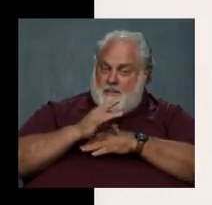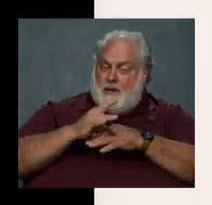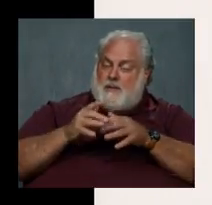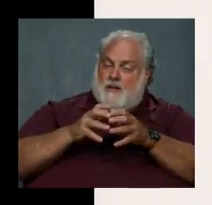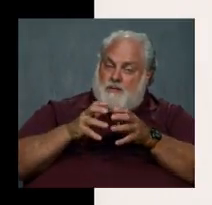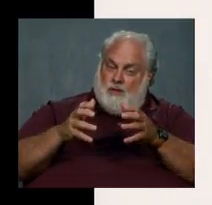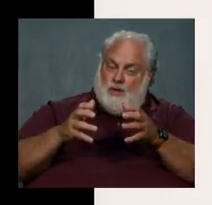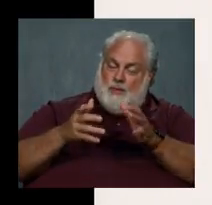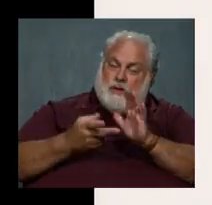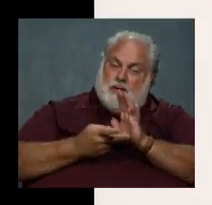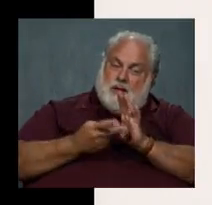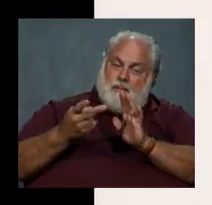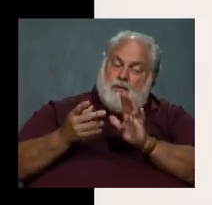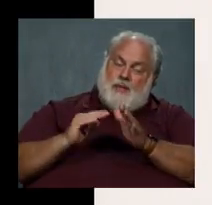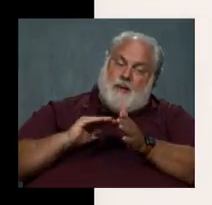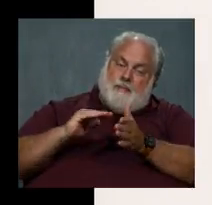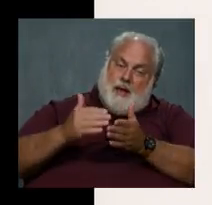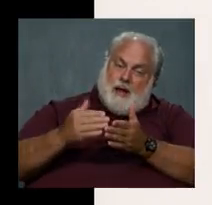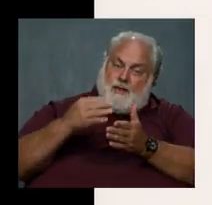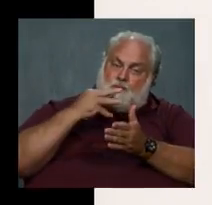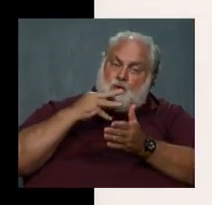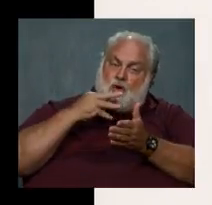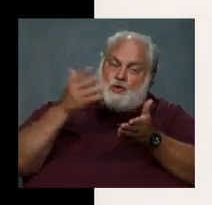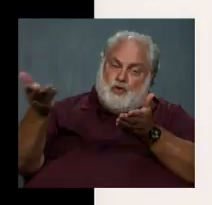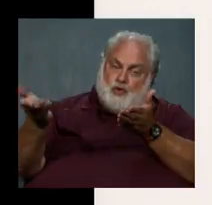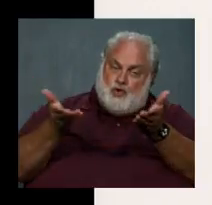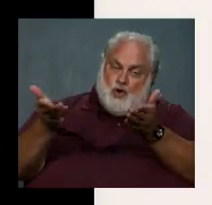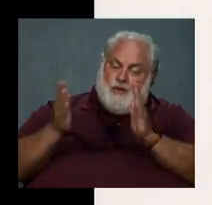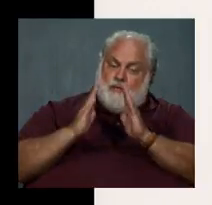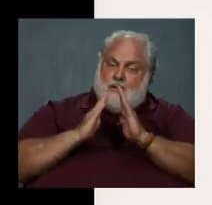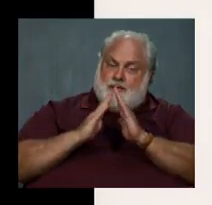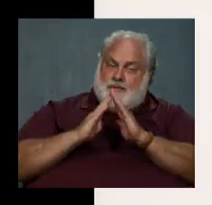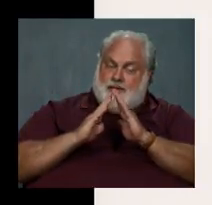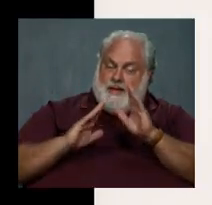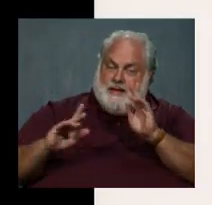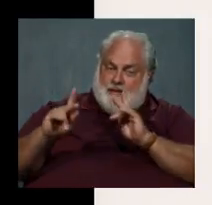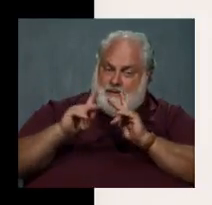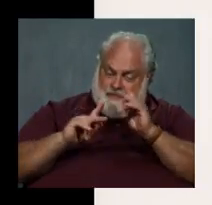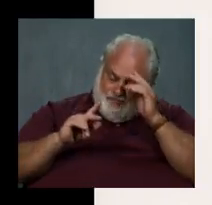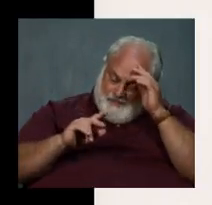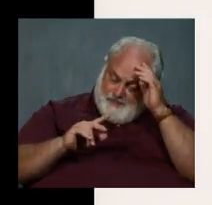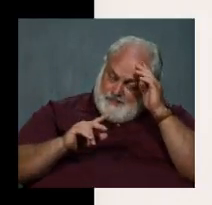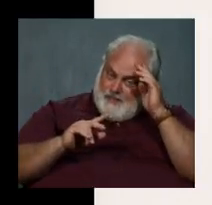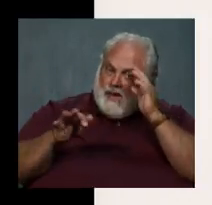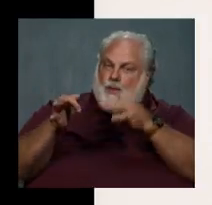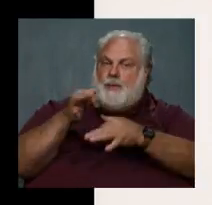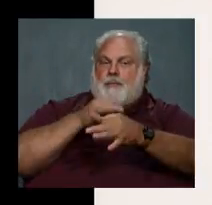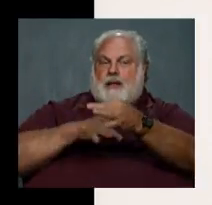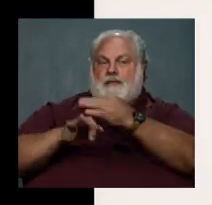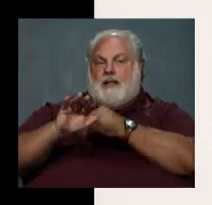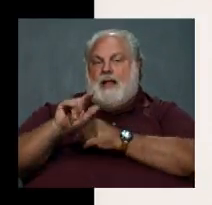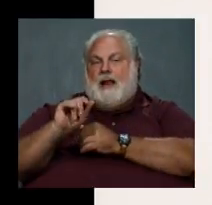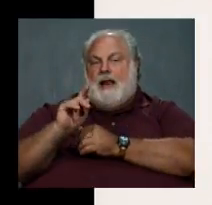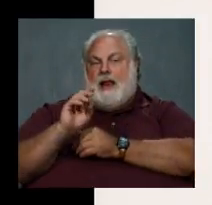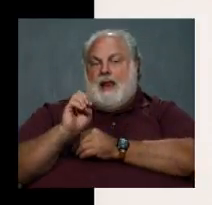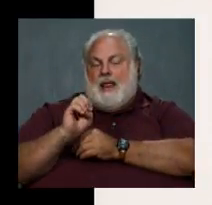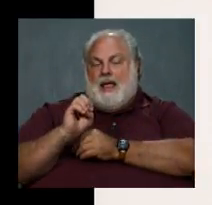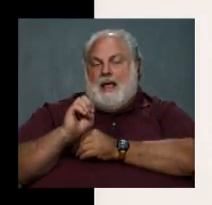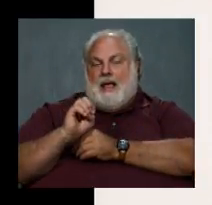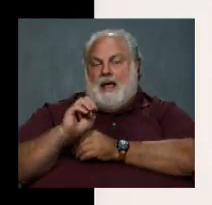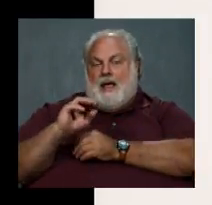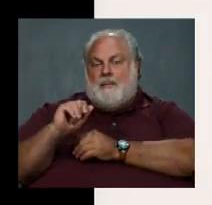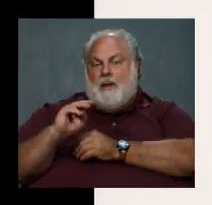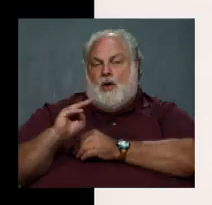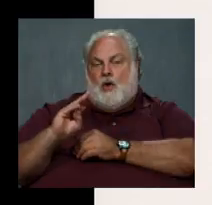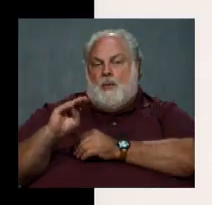water. It would double the amount of water that we have available to serve our citizens with, and it would replace Lake Maumelle. Heaven forbid